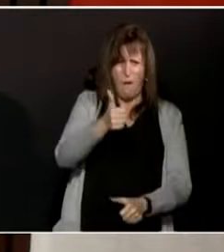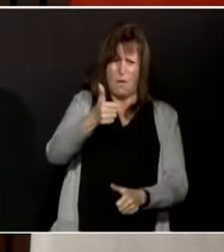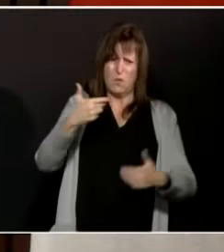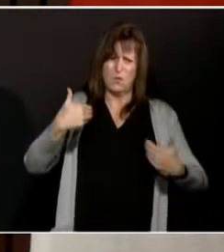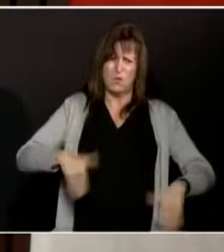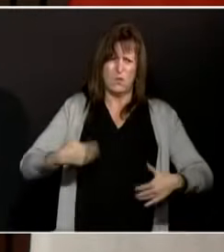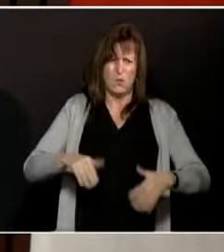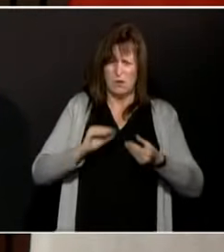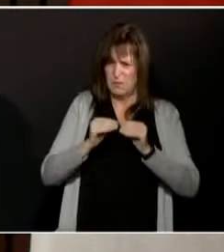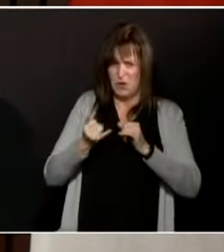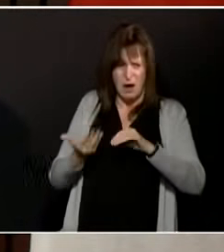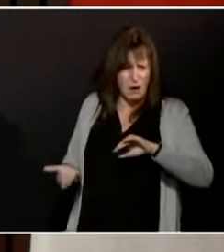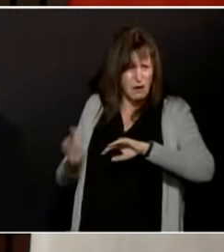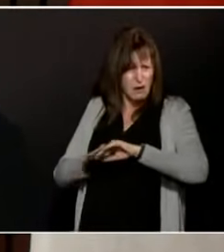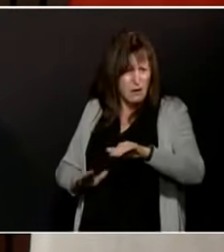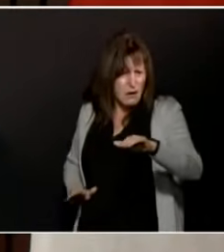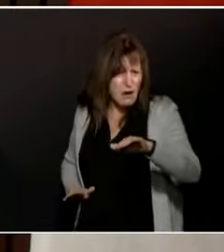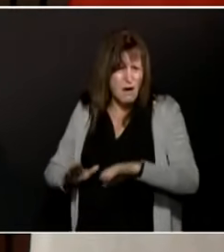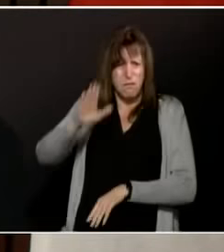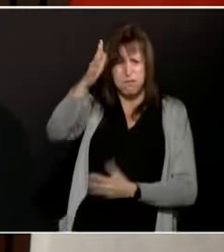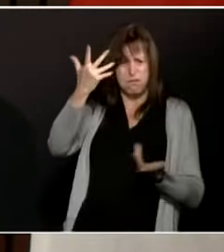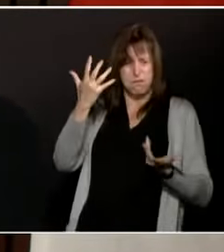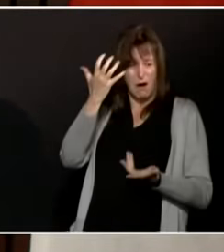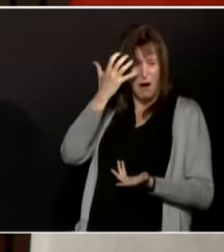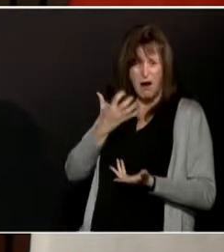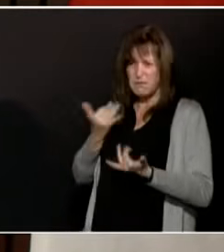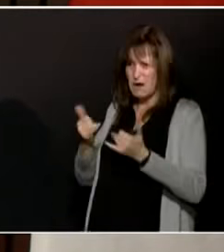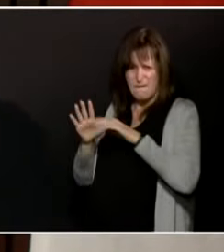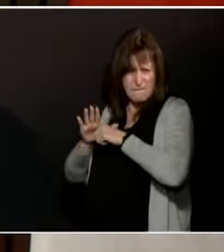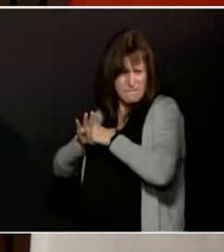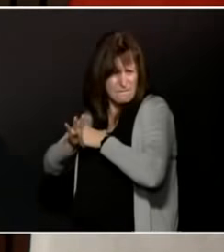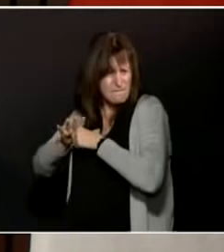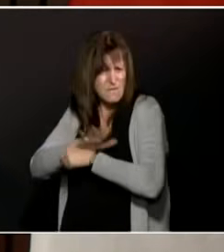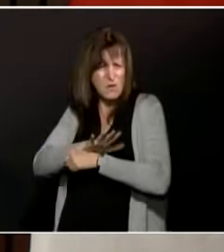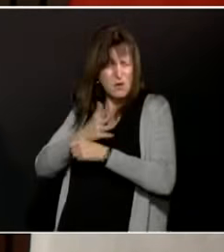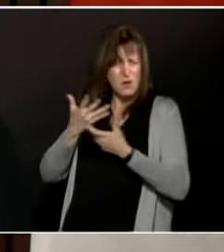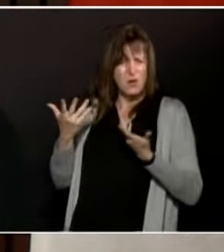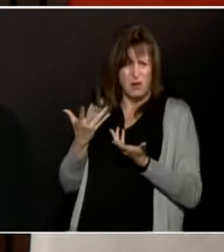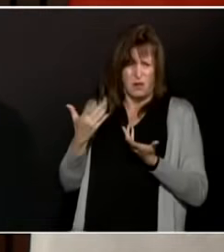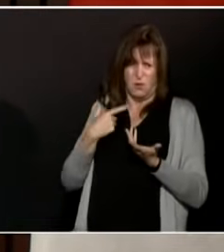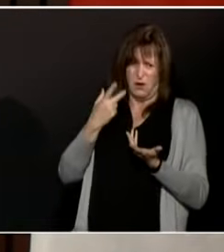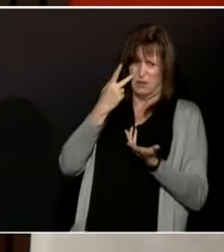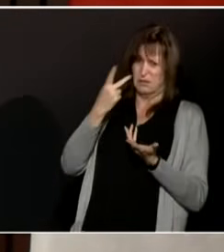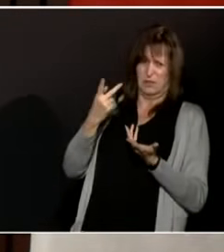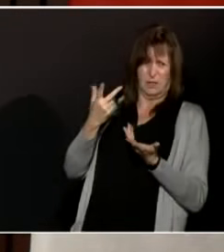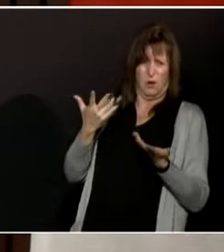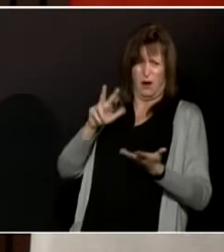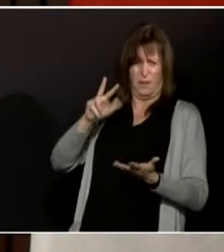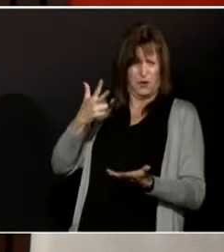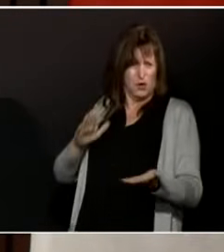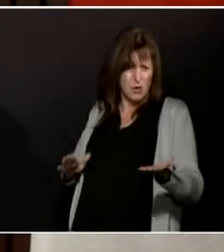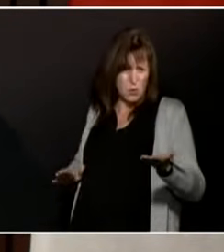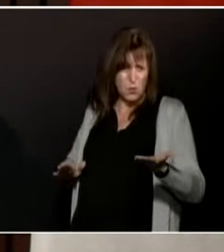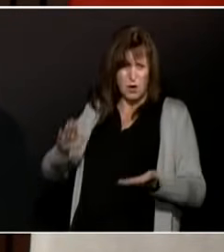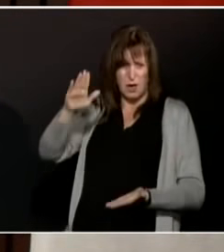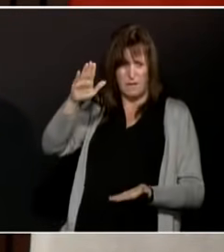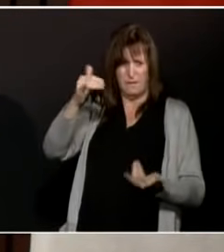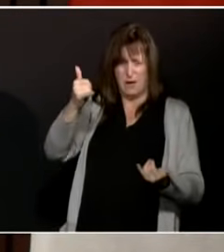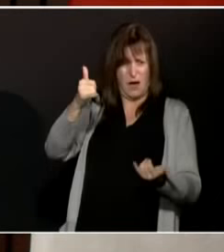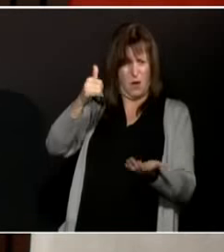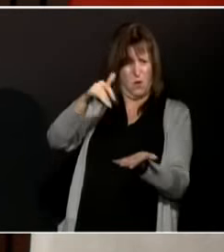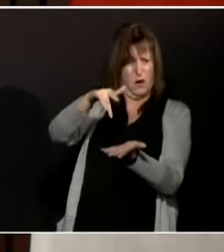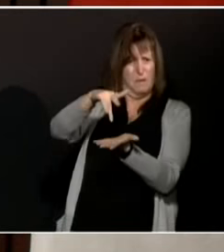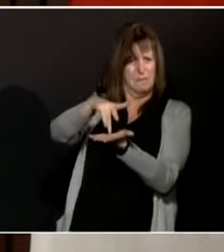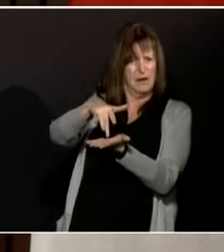it is very clear we are very much in the third wave of COVID-19. And the numbers are still rising. But the